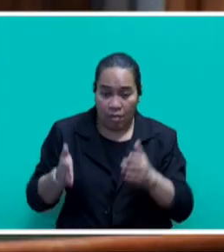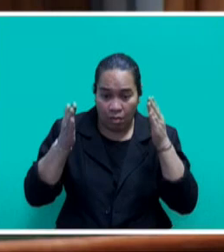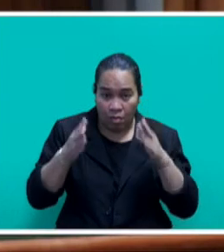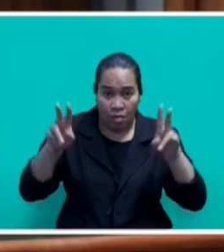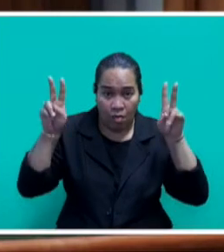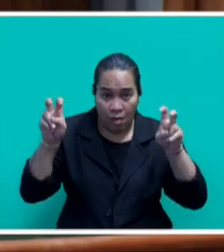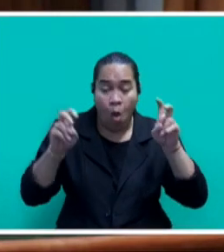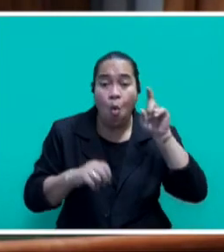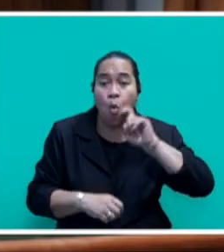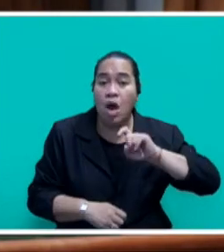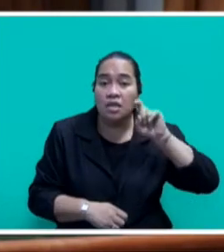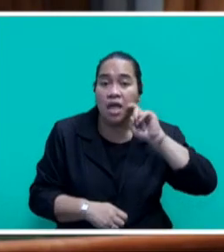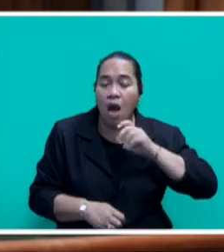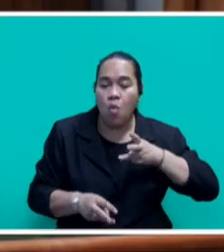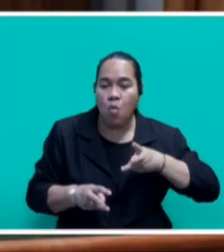Mr. Speaker, sir.